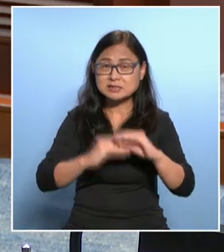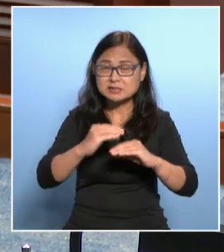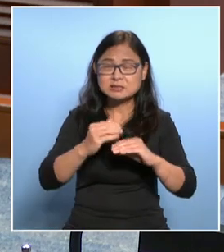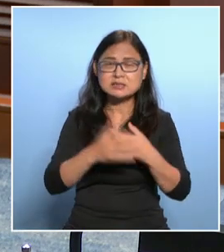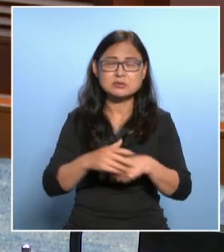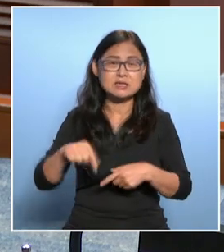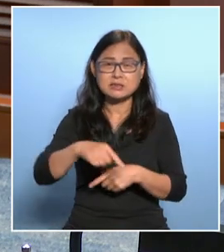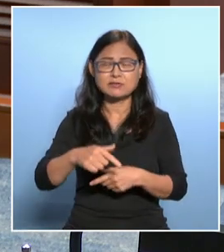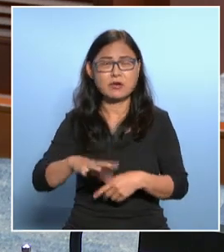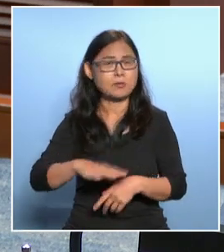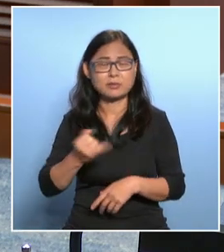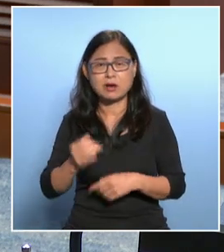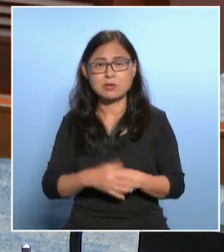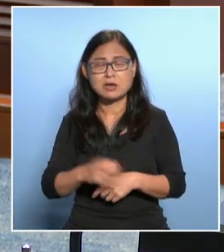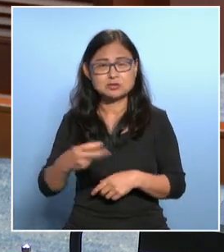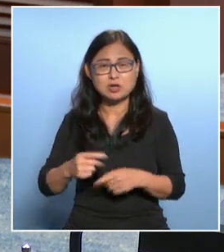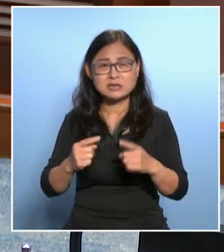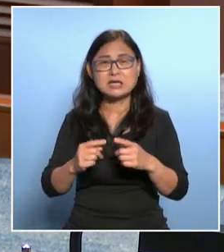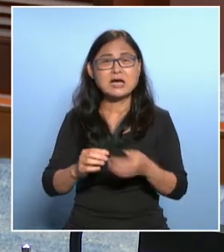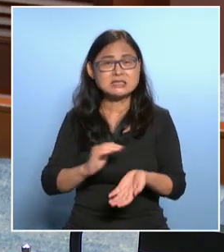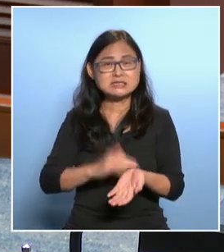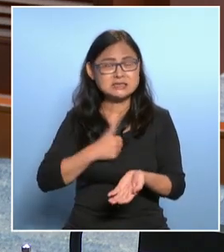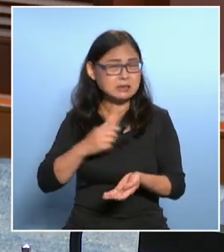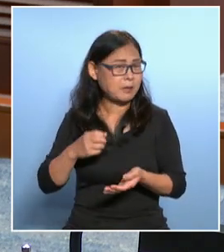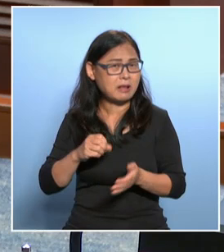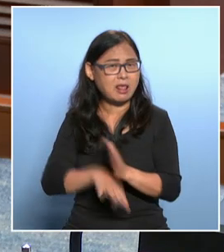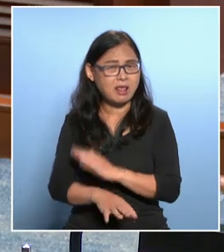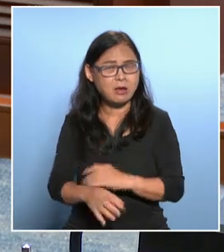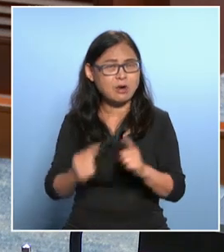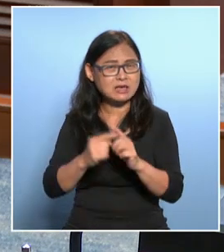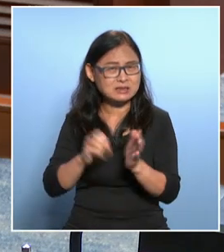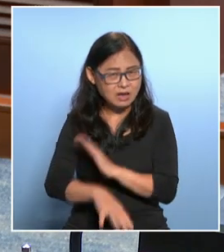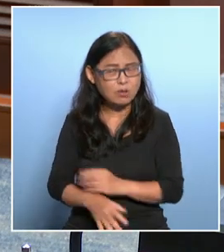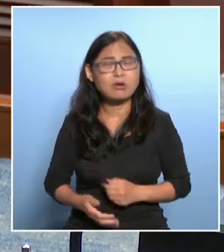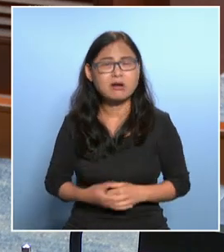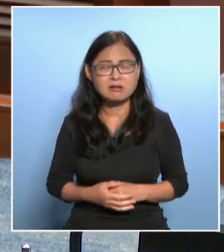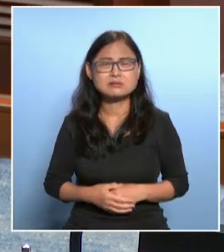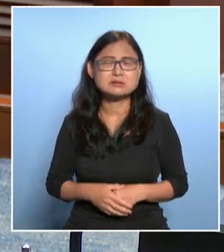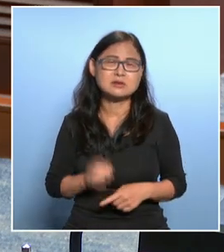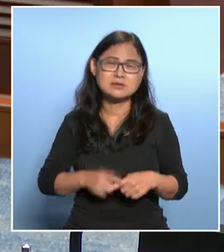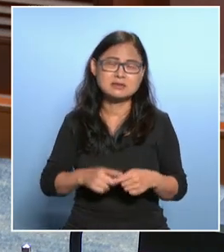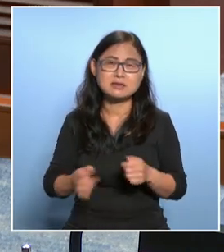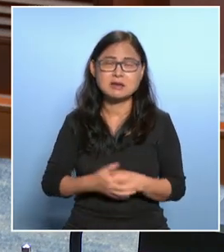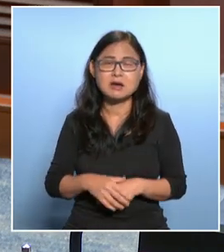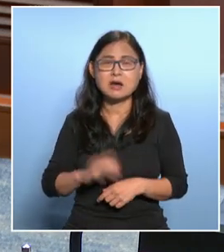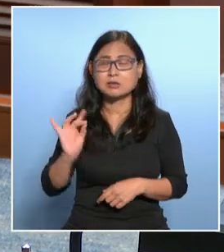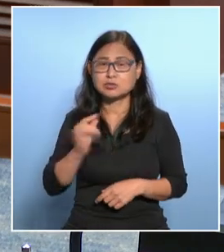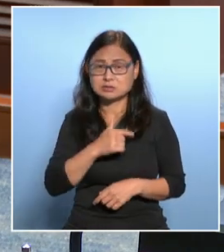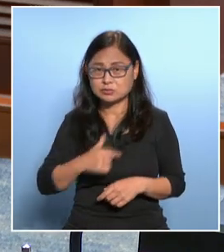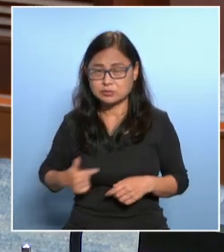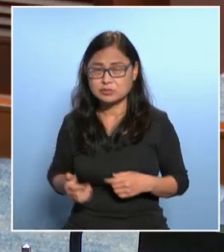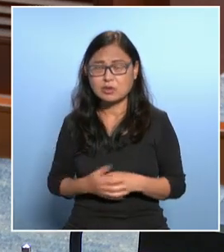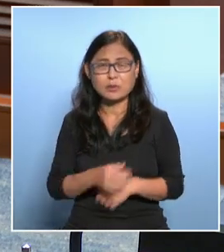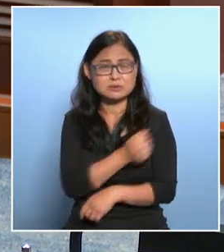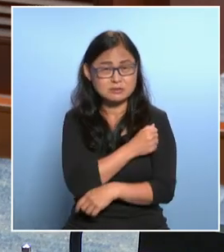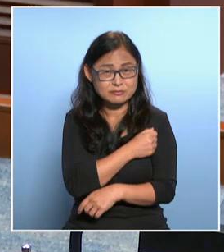There may be not enough facilities And the fact is that we don't have